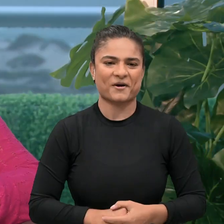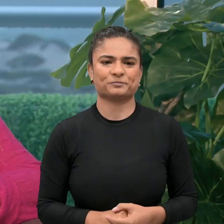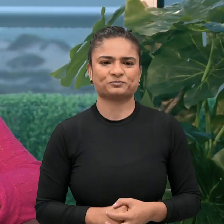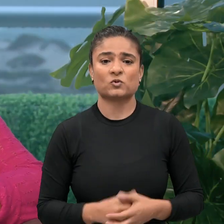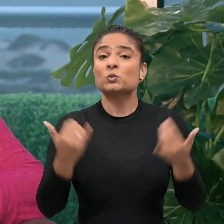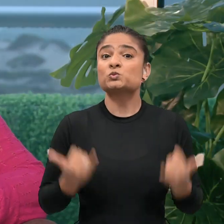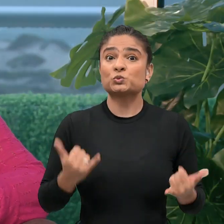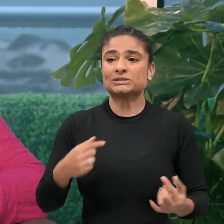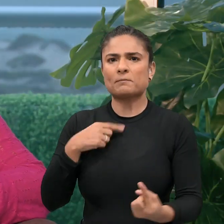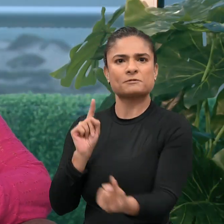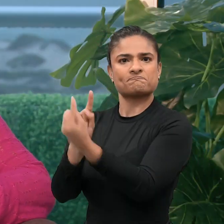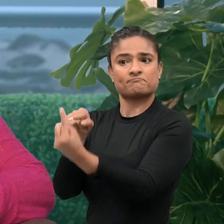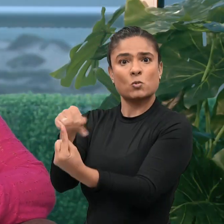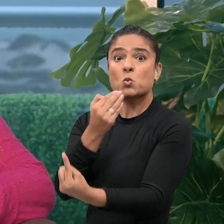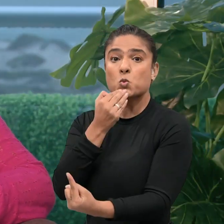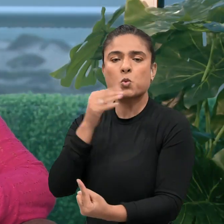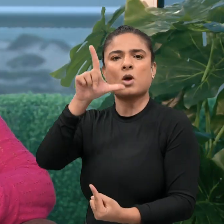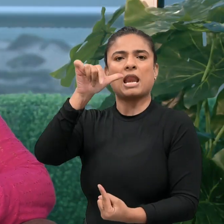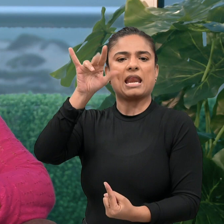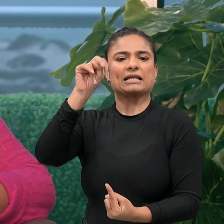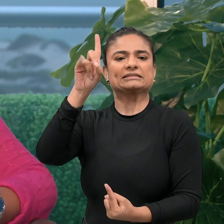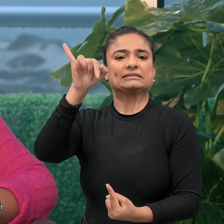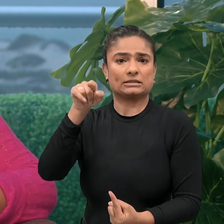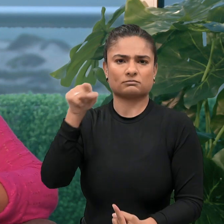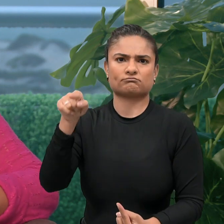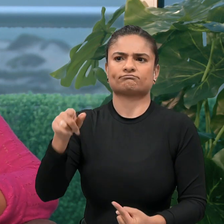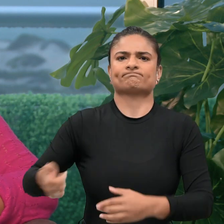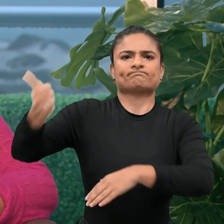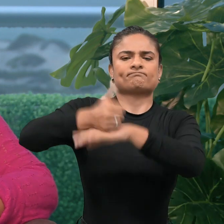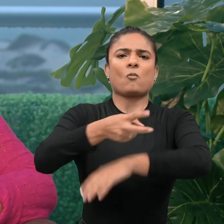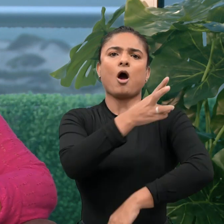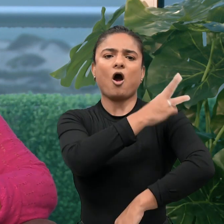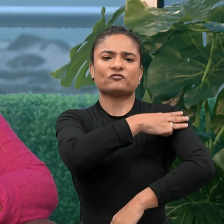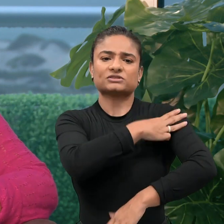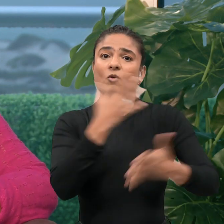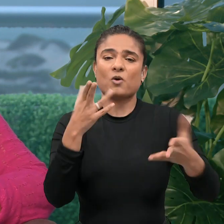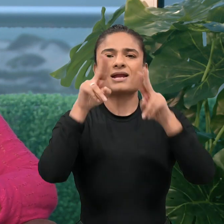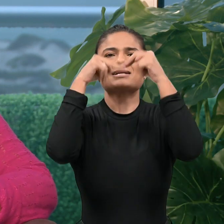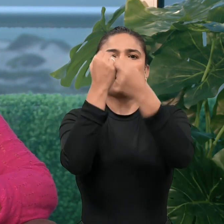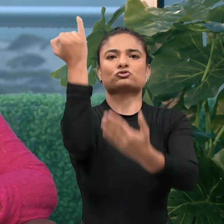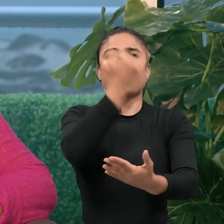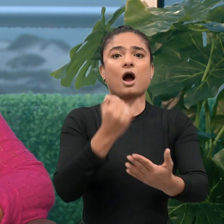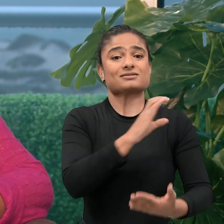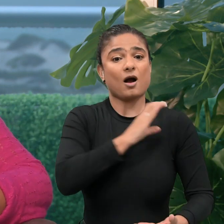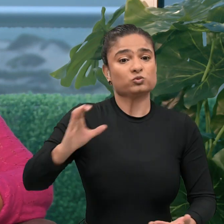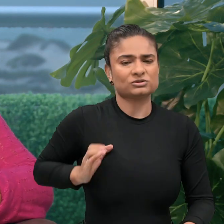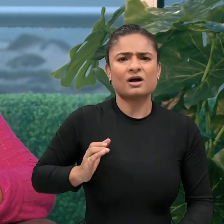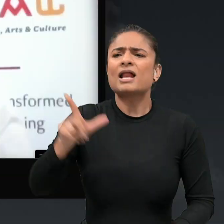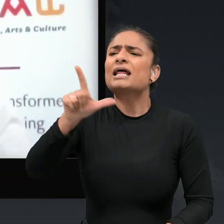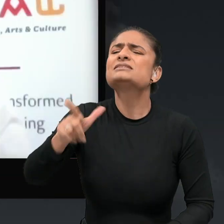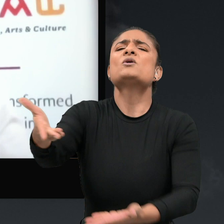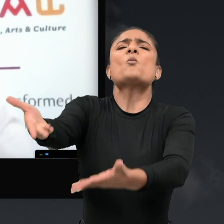Welcome back. Today I'm here with Lindy Ngcobo, Arts Development Officer from the National Arts Council.